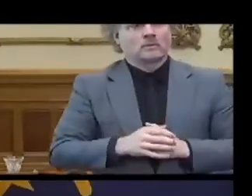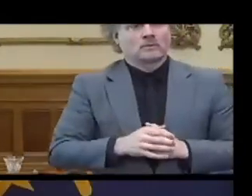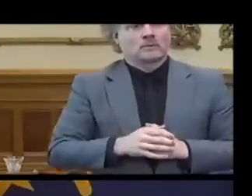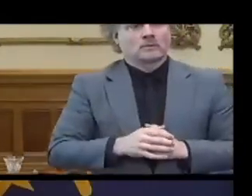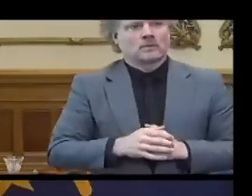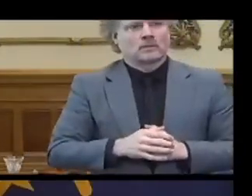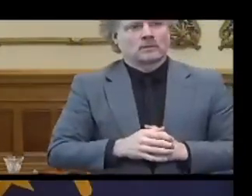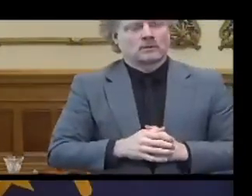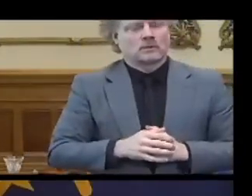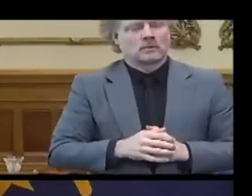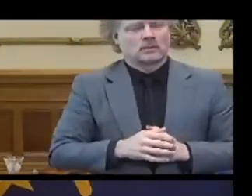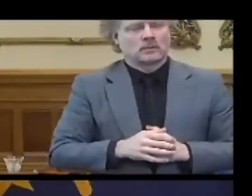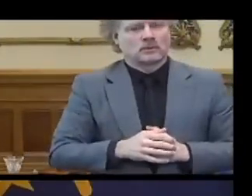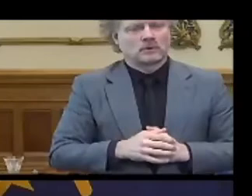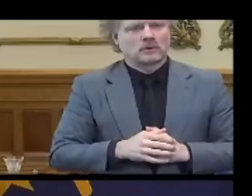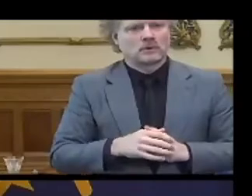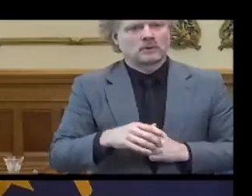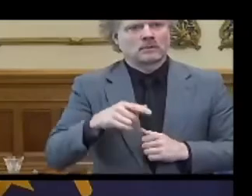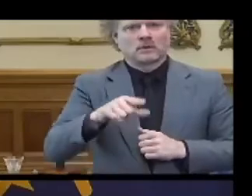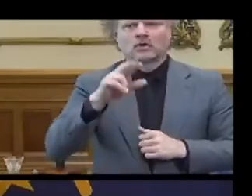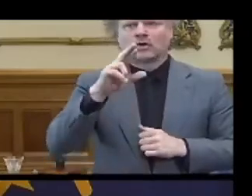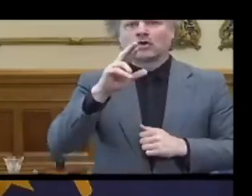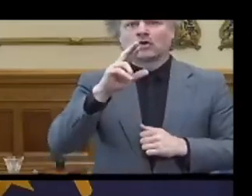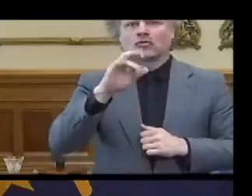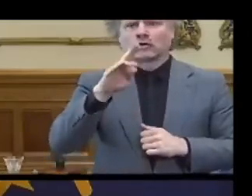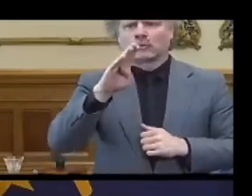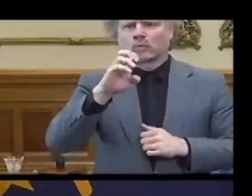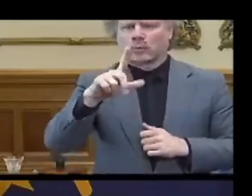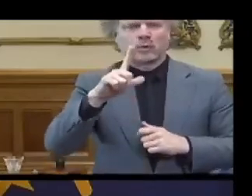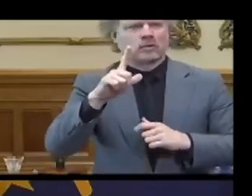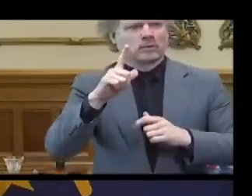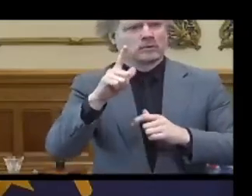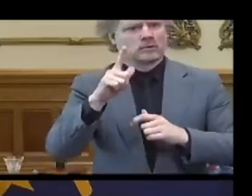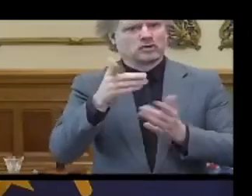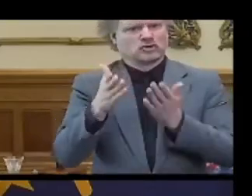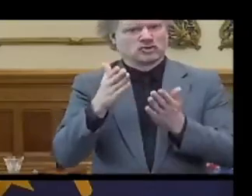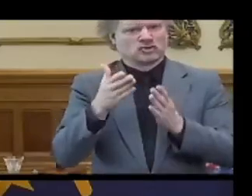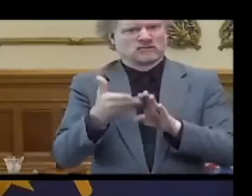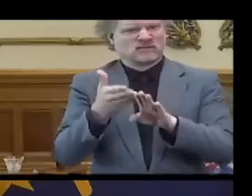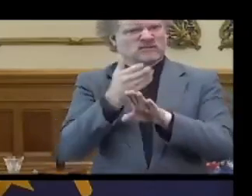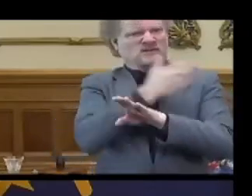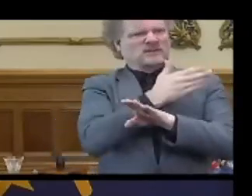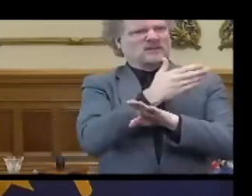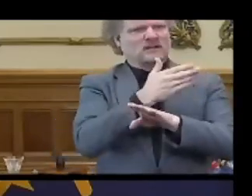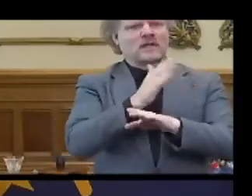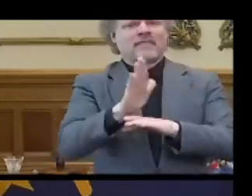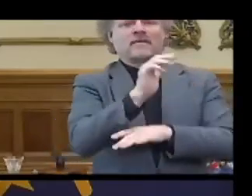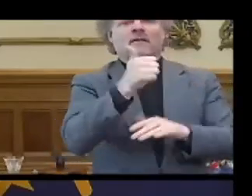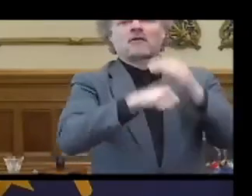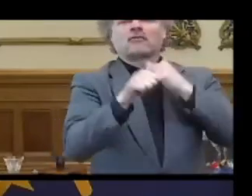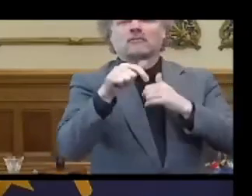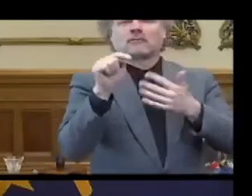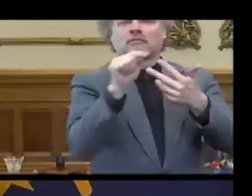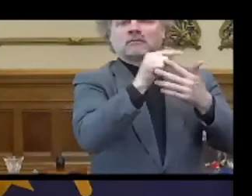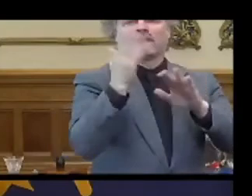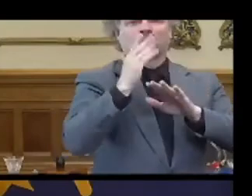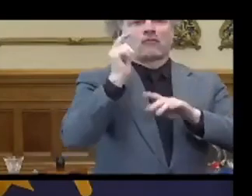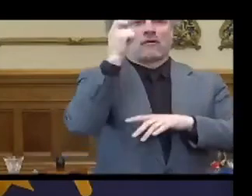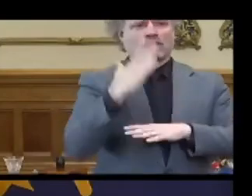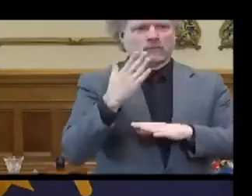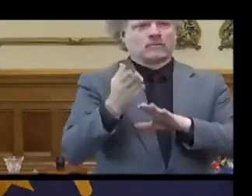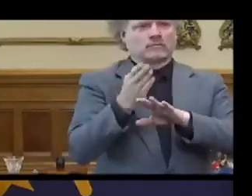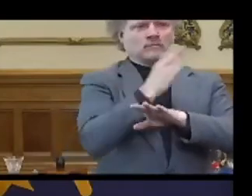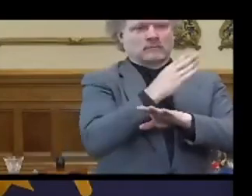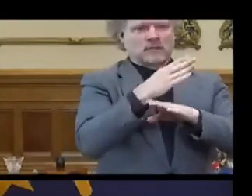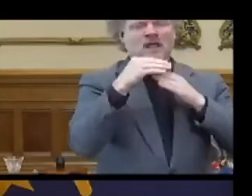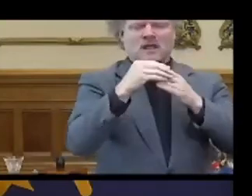Rick Rubel served actually two of my predecessors in their administrations, and left the department